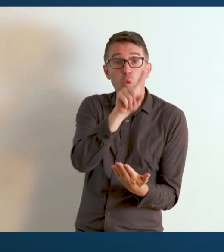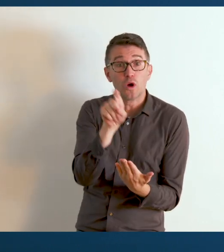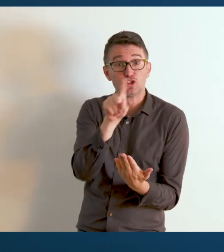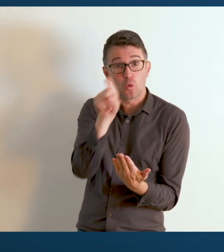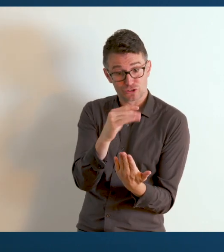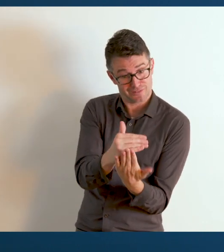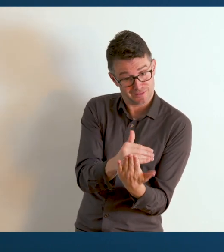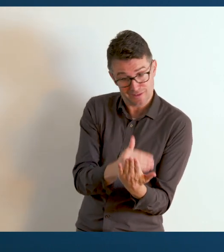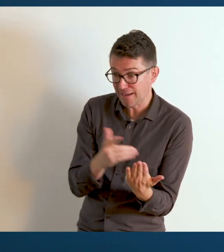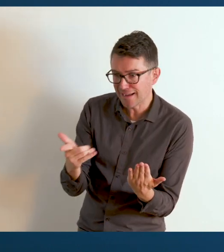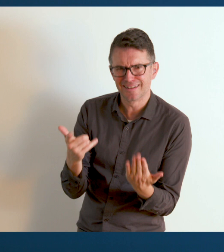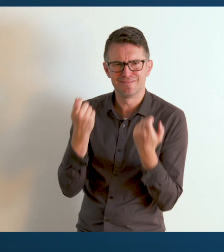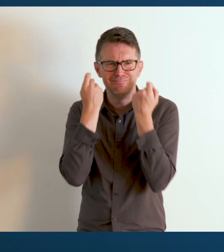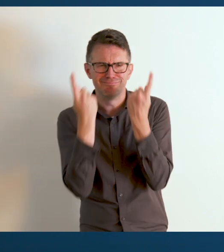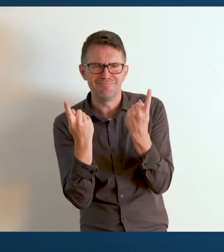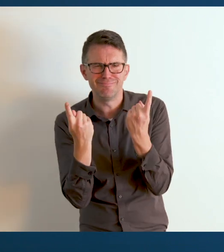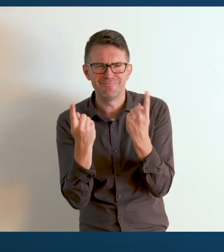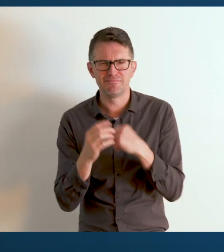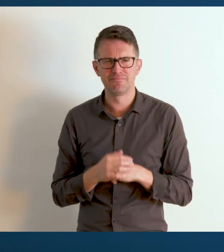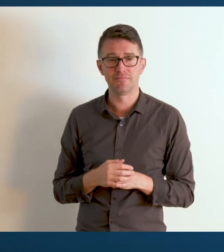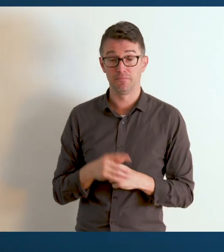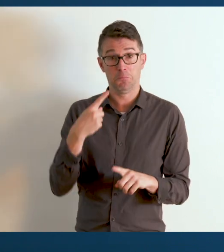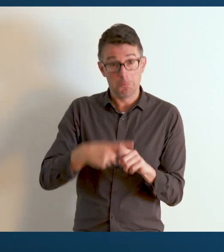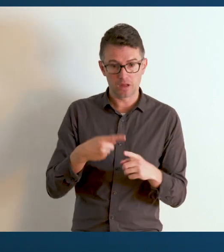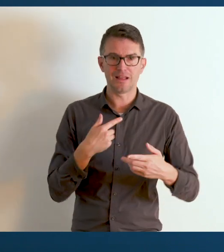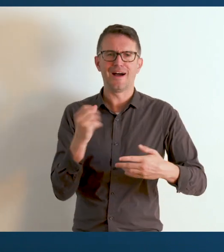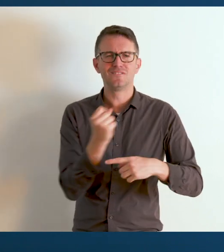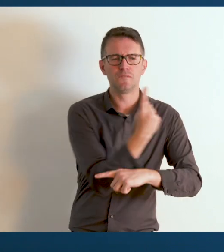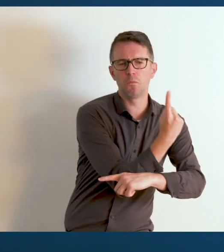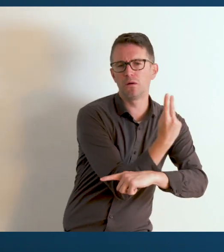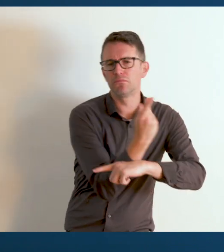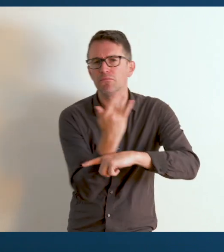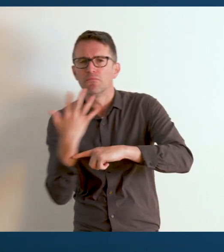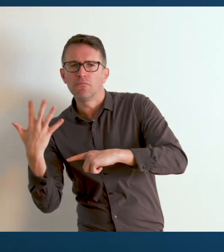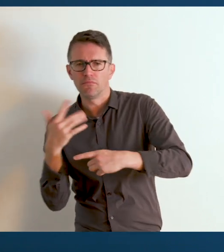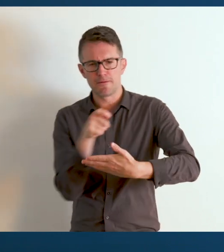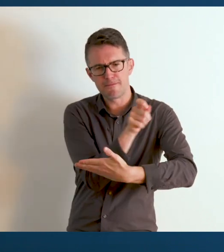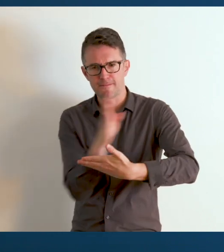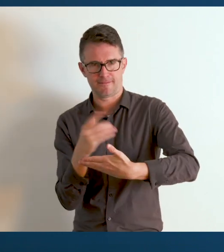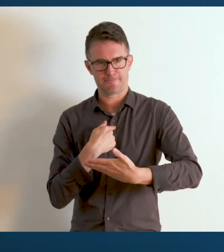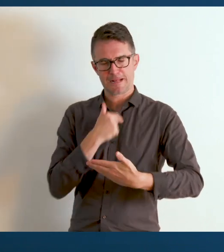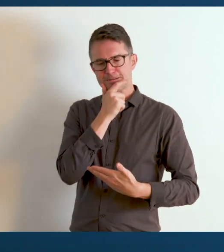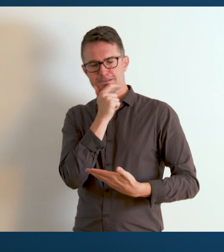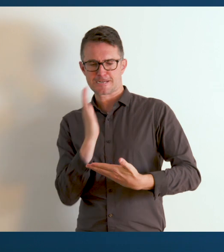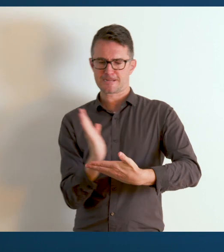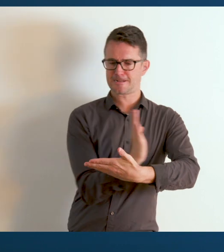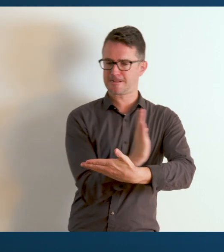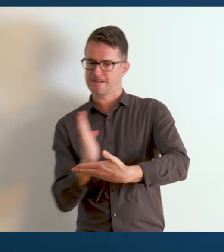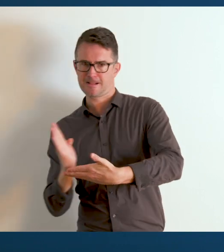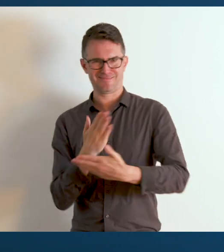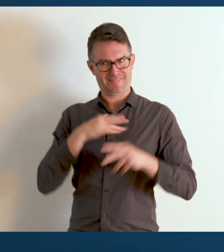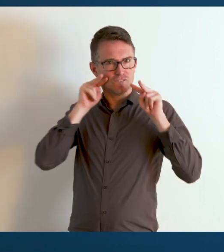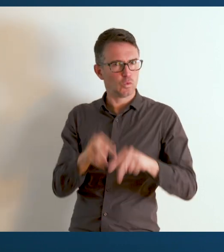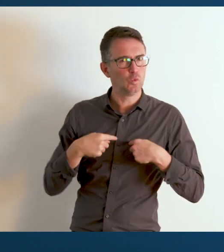functioning. Ratings can be subjective. It's not general objective scales or